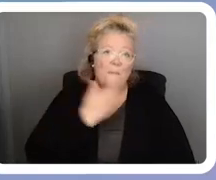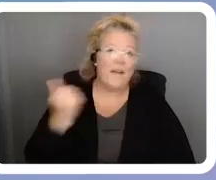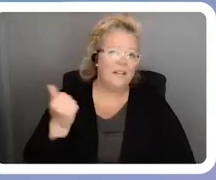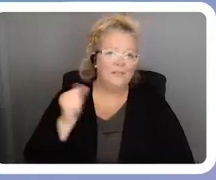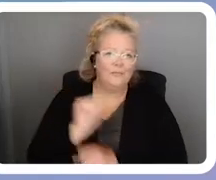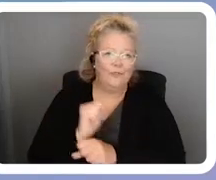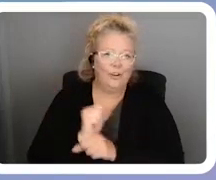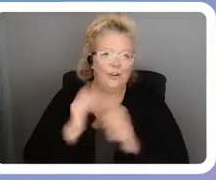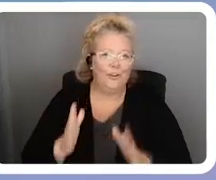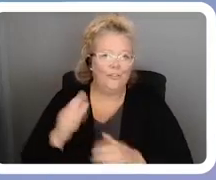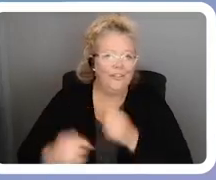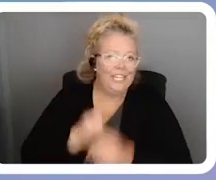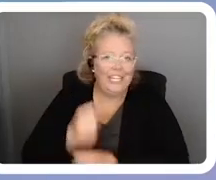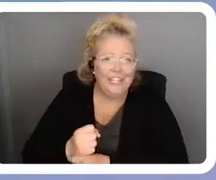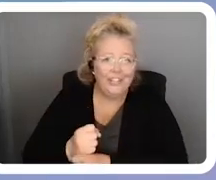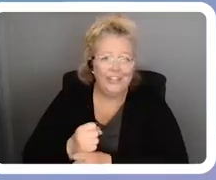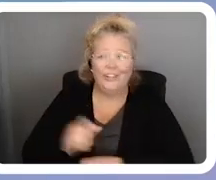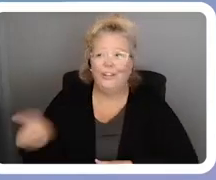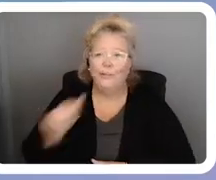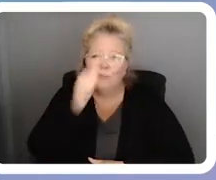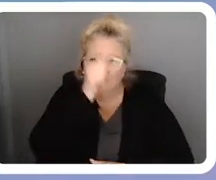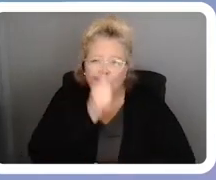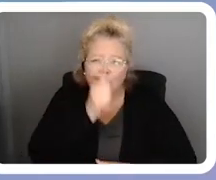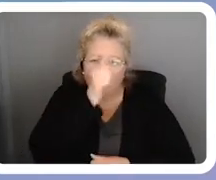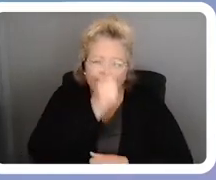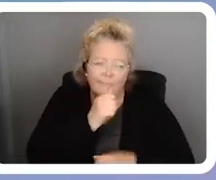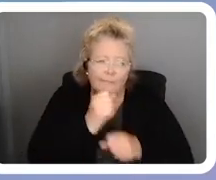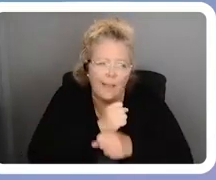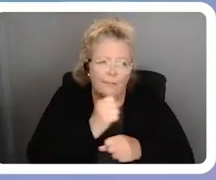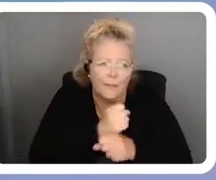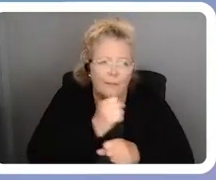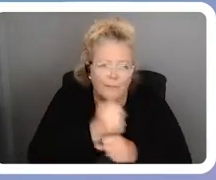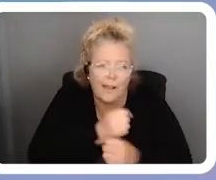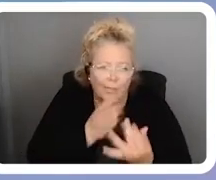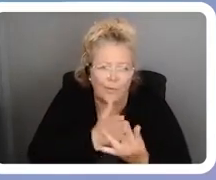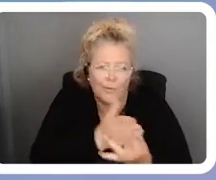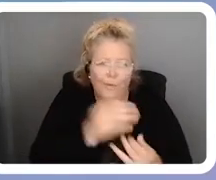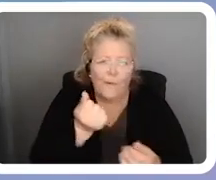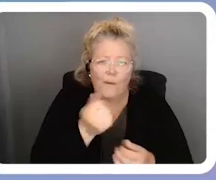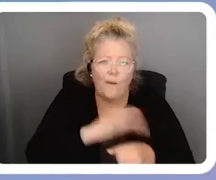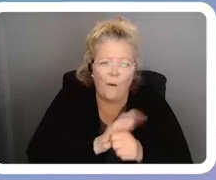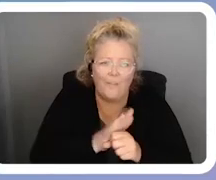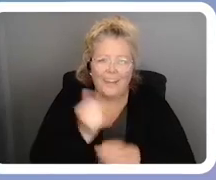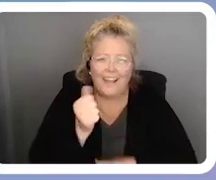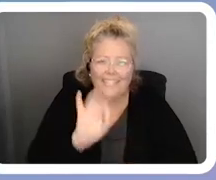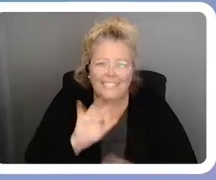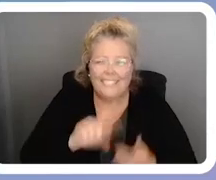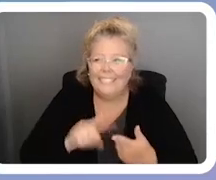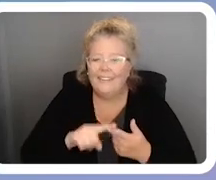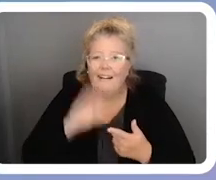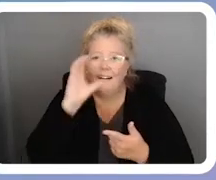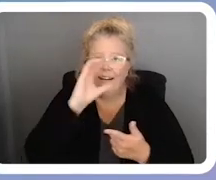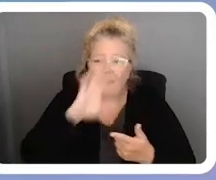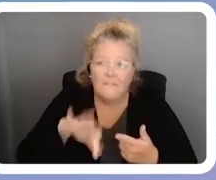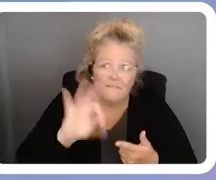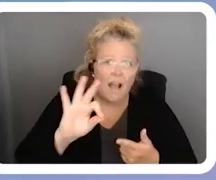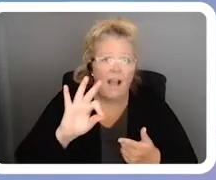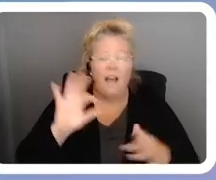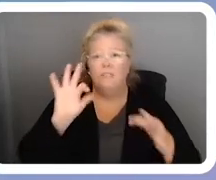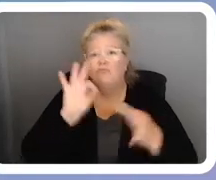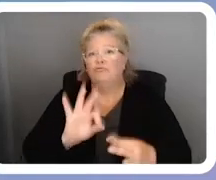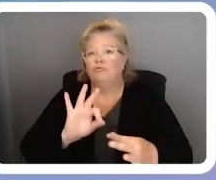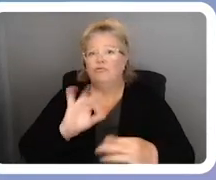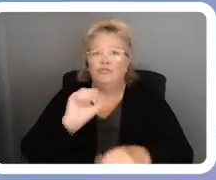to be able to navigate through COVID-19 and the pandemic and find your dream job. So how does it feel to be the Employee of the